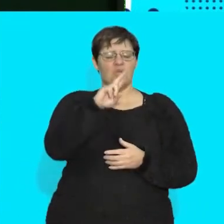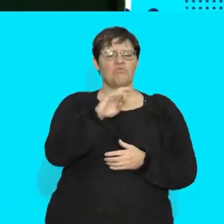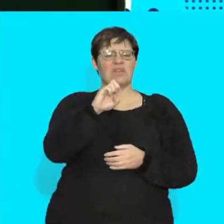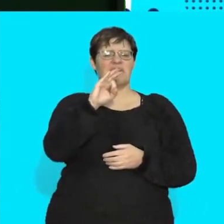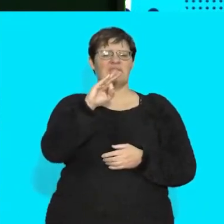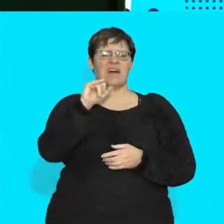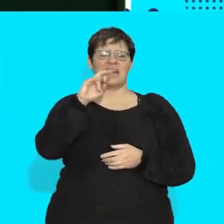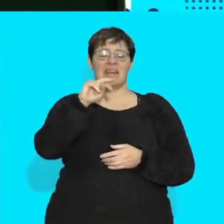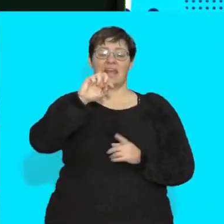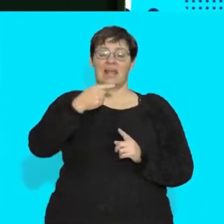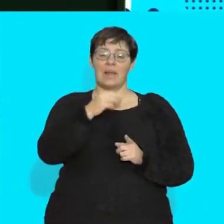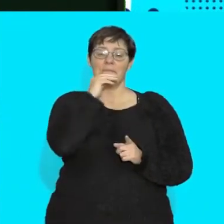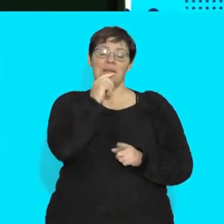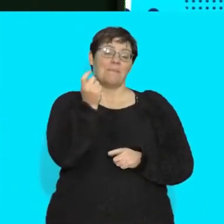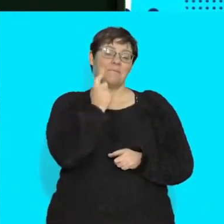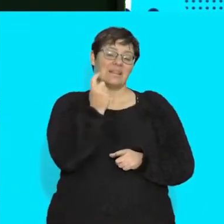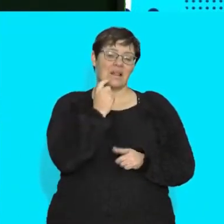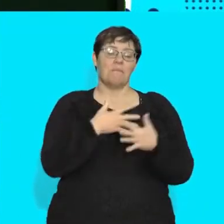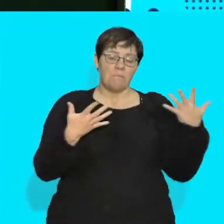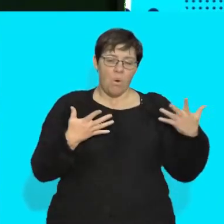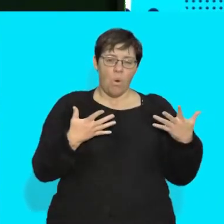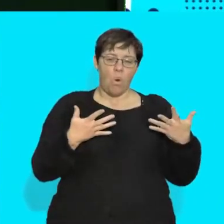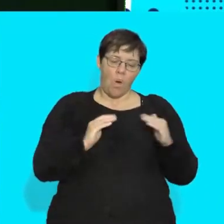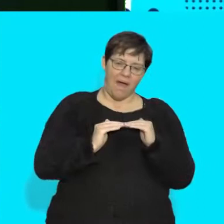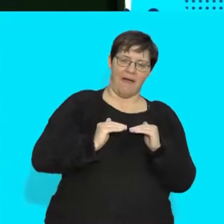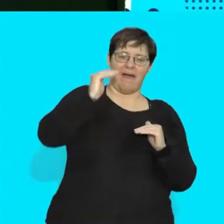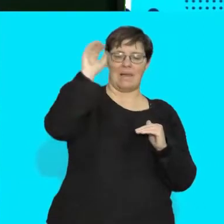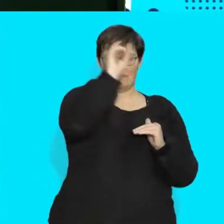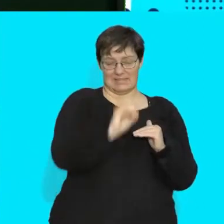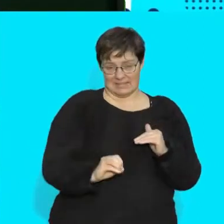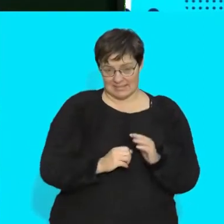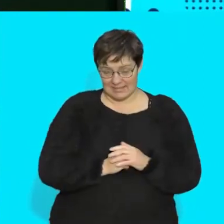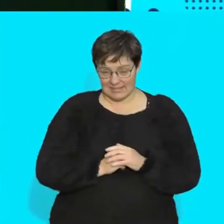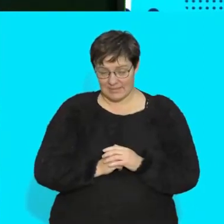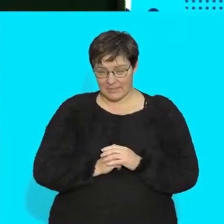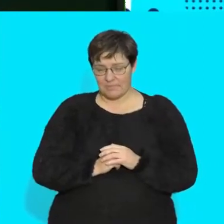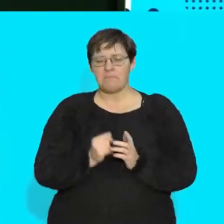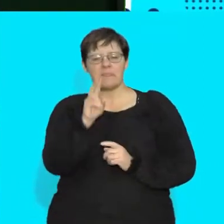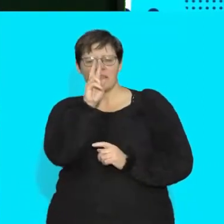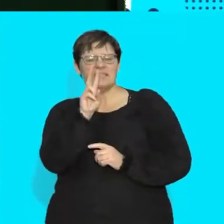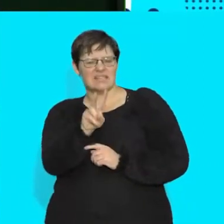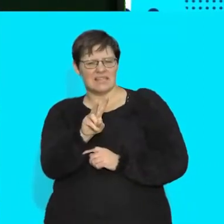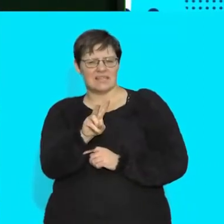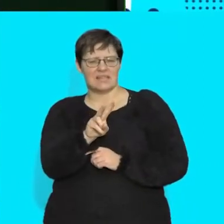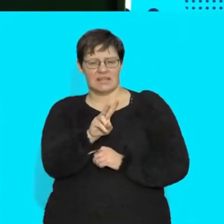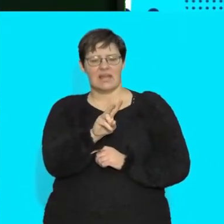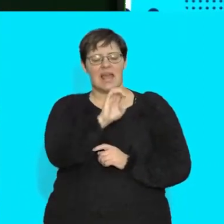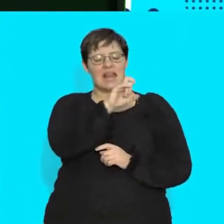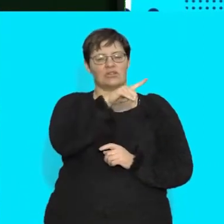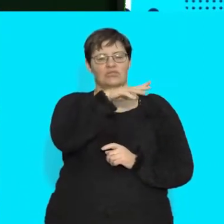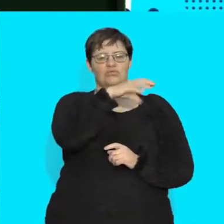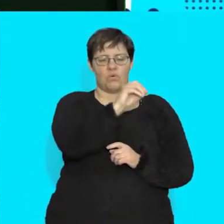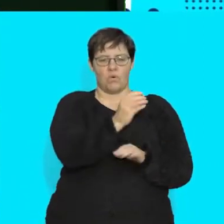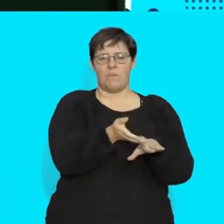the percentage of the metal purer, the less impurities. But let's start with electroplating, because this has become